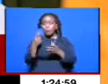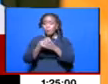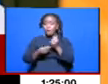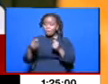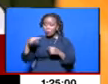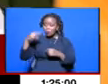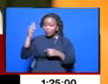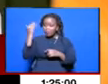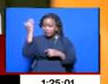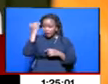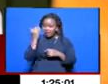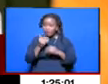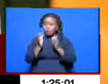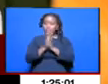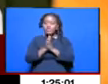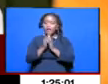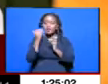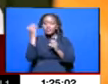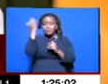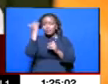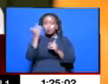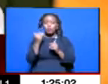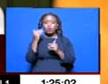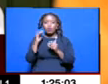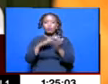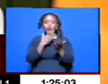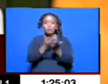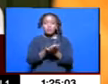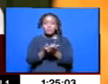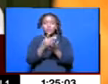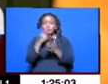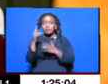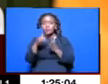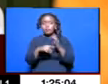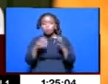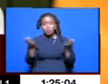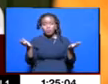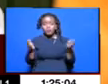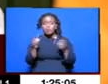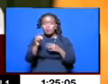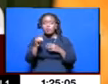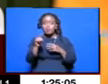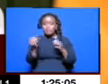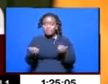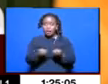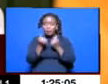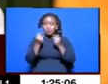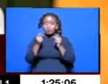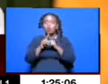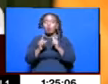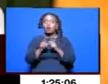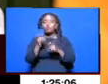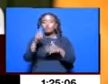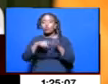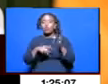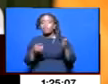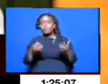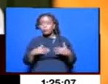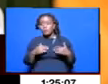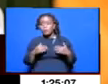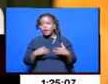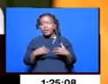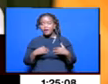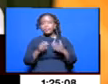Appeal held that such an initiative is reserved for what they call the